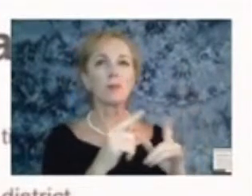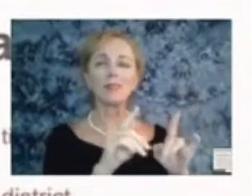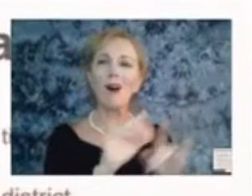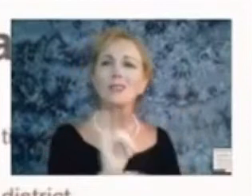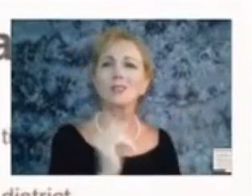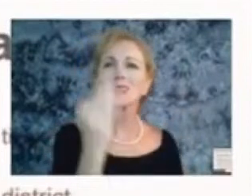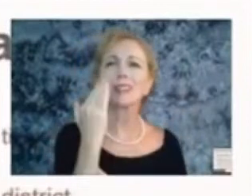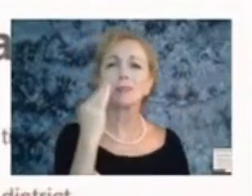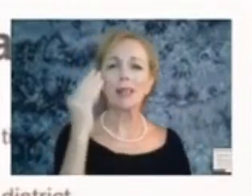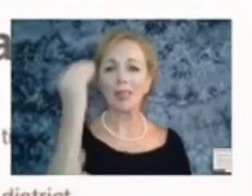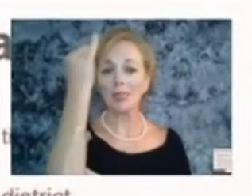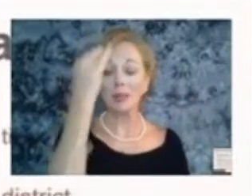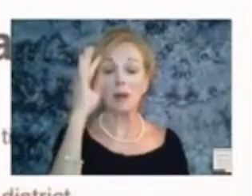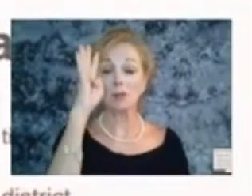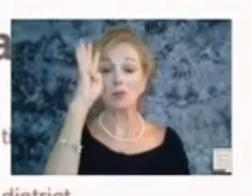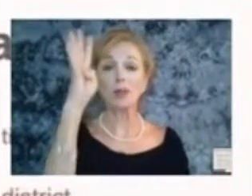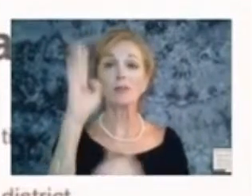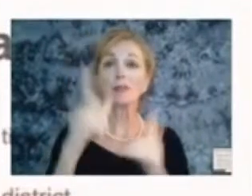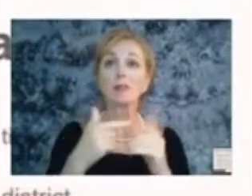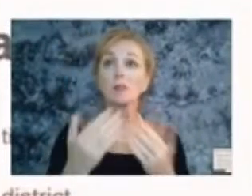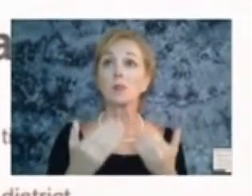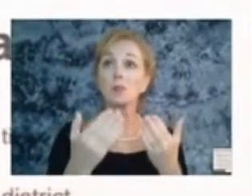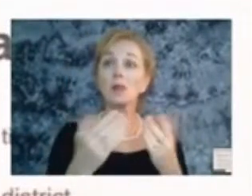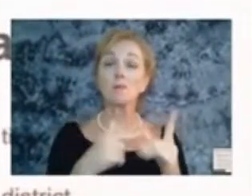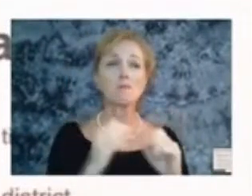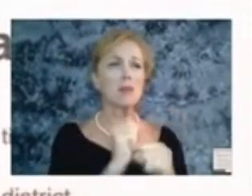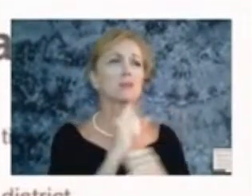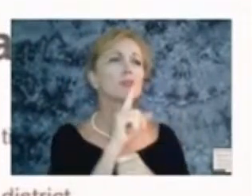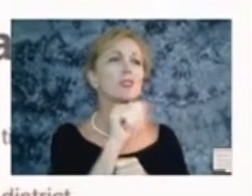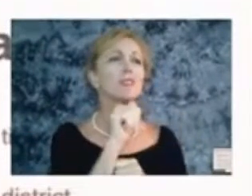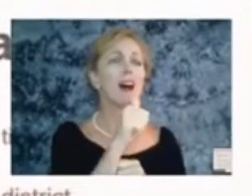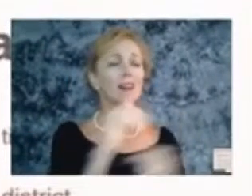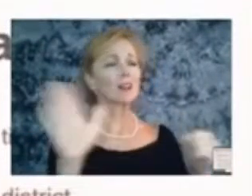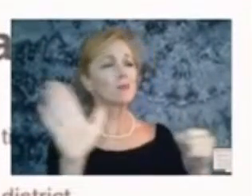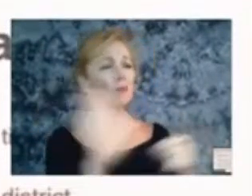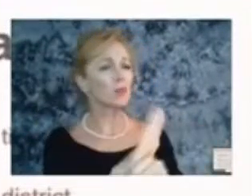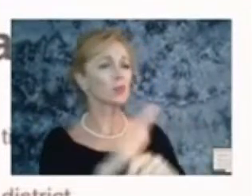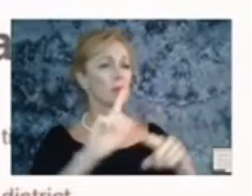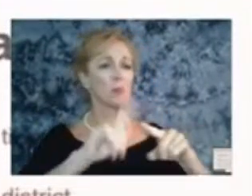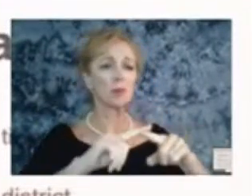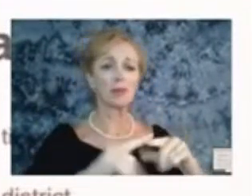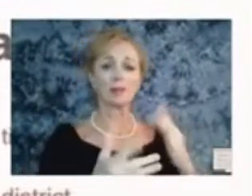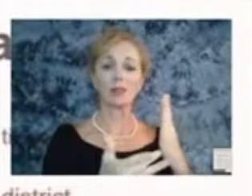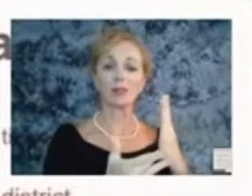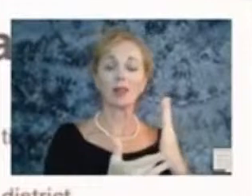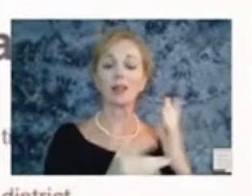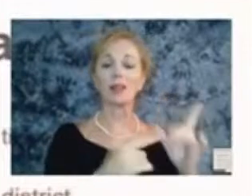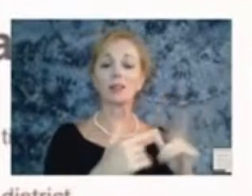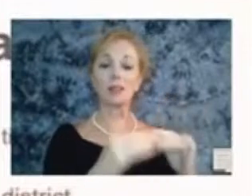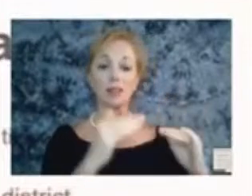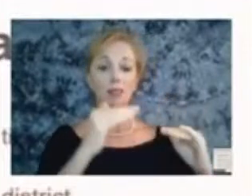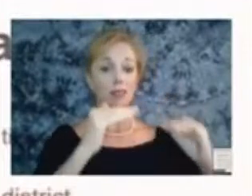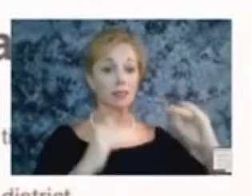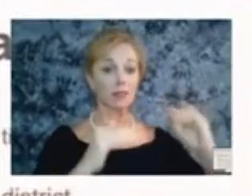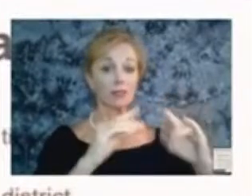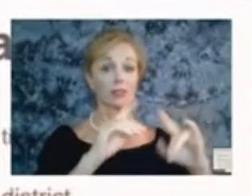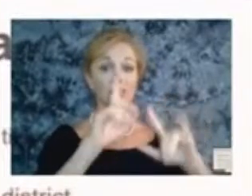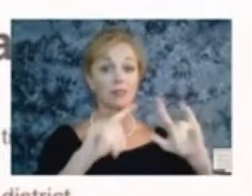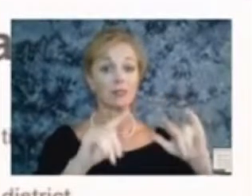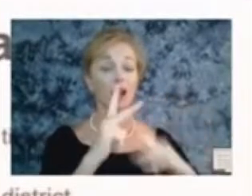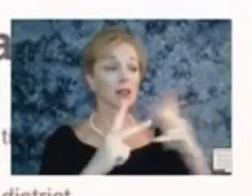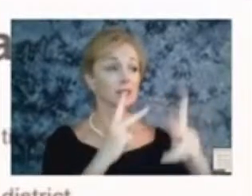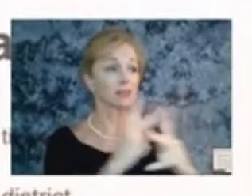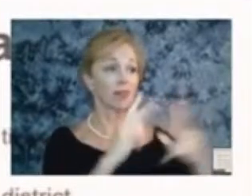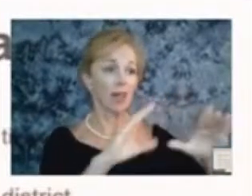we're providing to make sure that they're not fully reliant upon the utilization of technology and leverage different types of activities